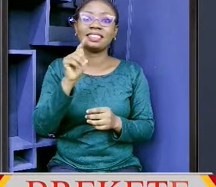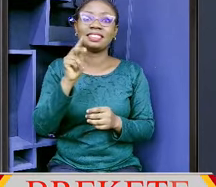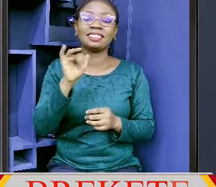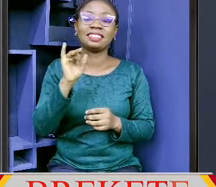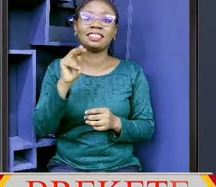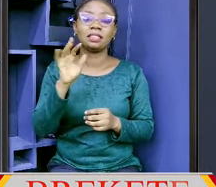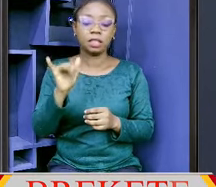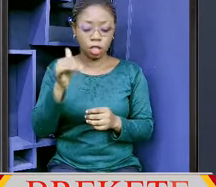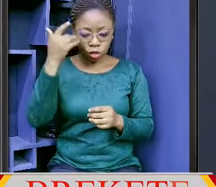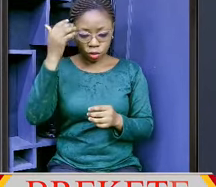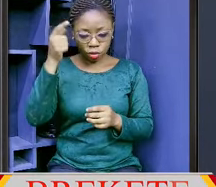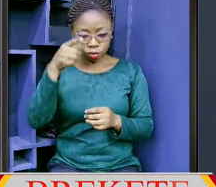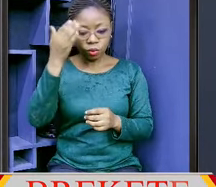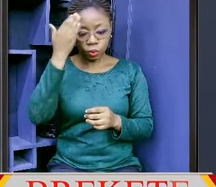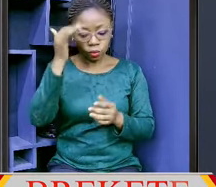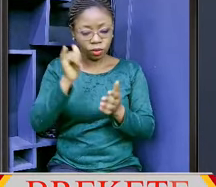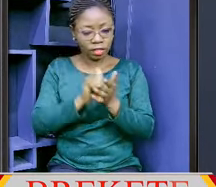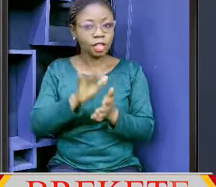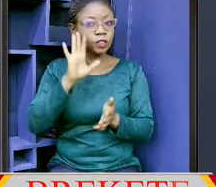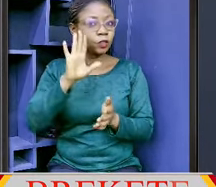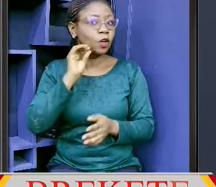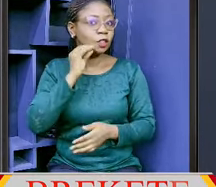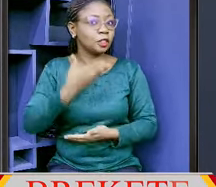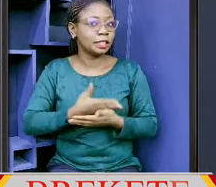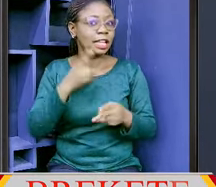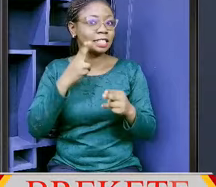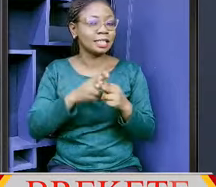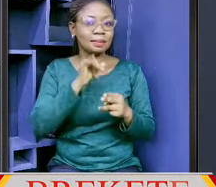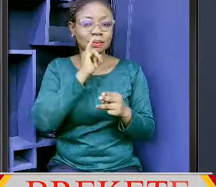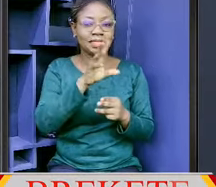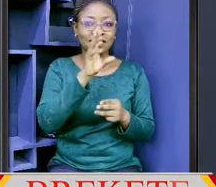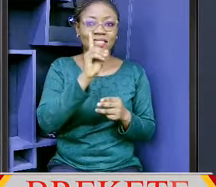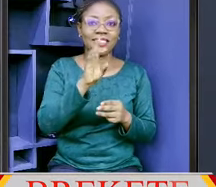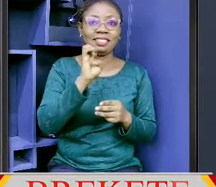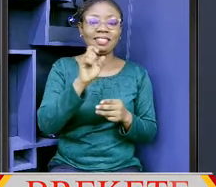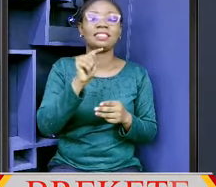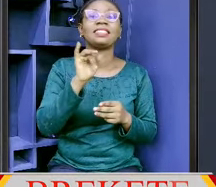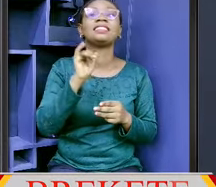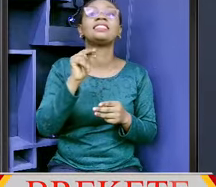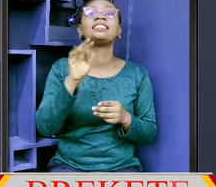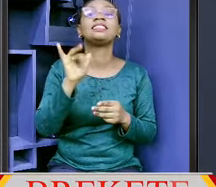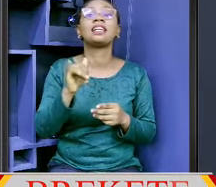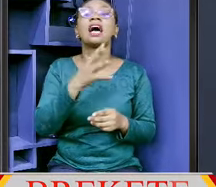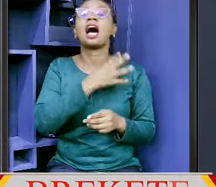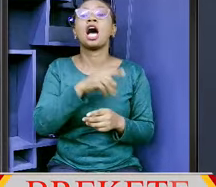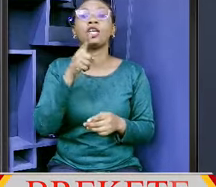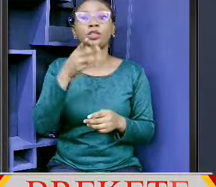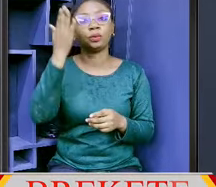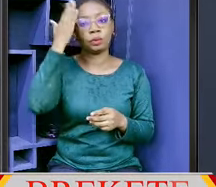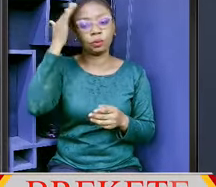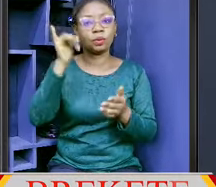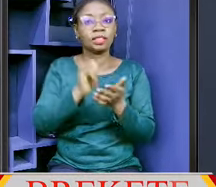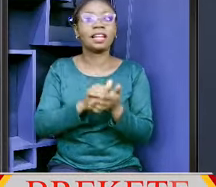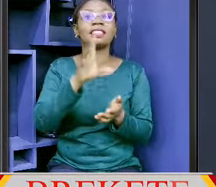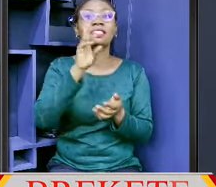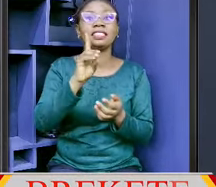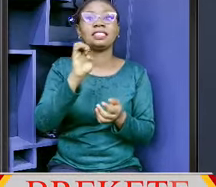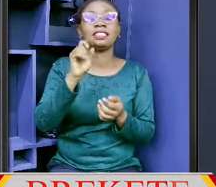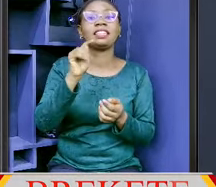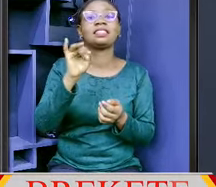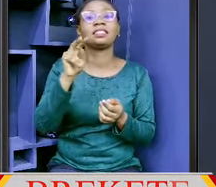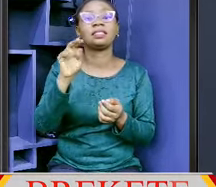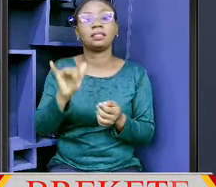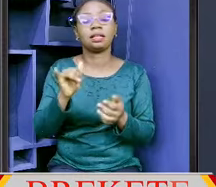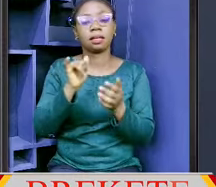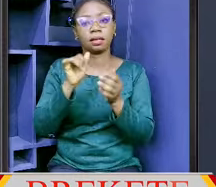say. Your daughter name na Destiny. Yes, sir. And you know, say Destiny can come from